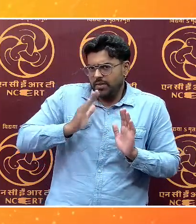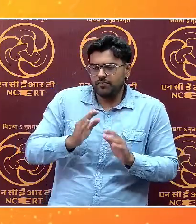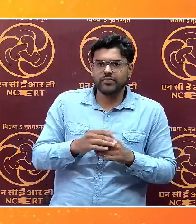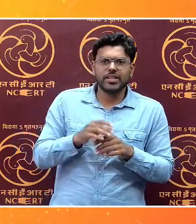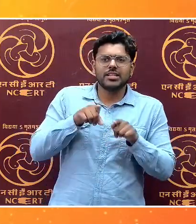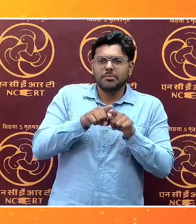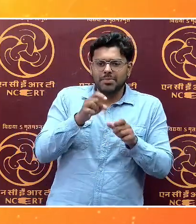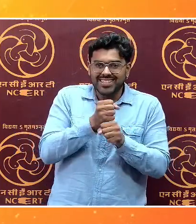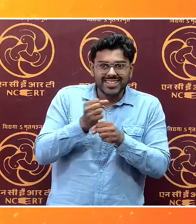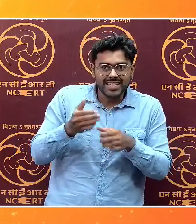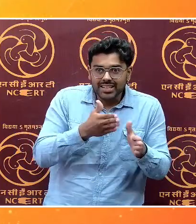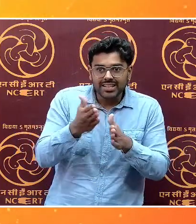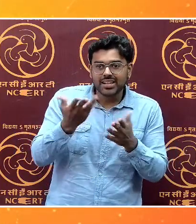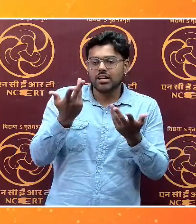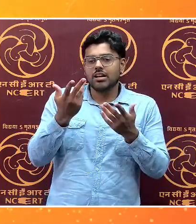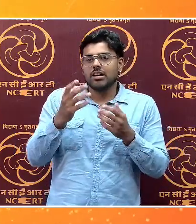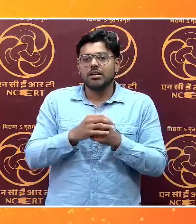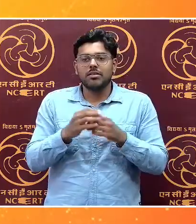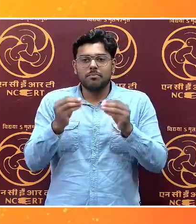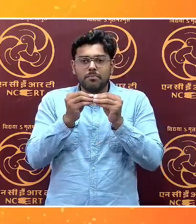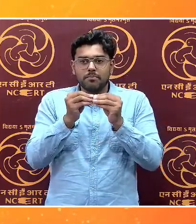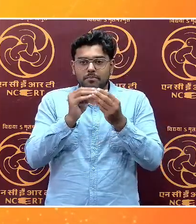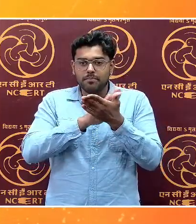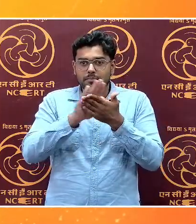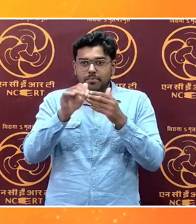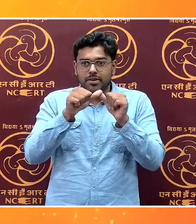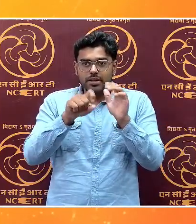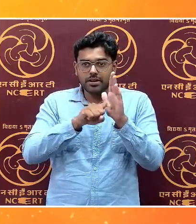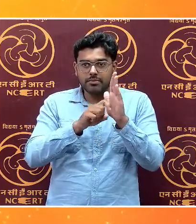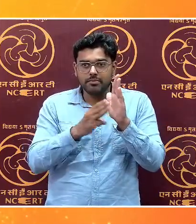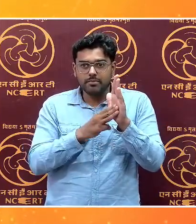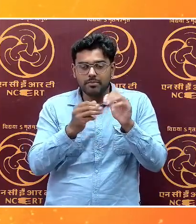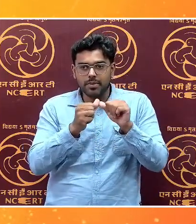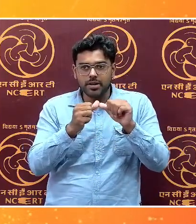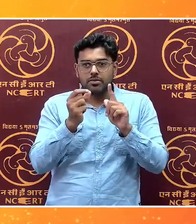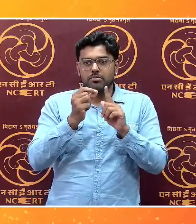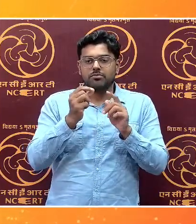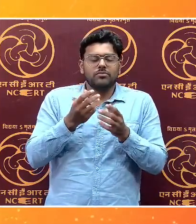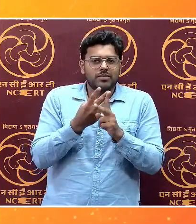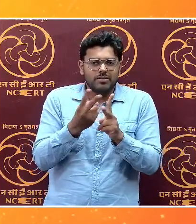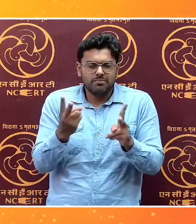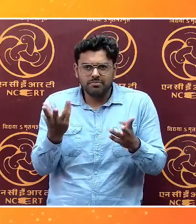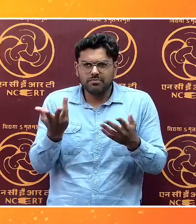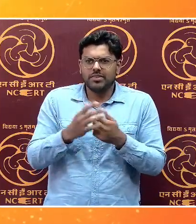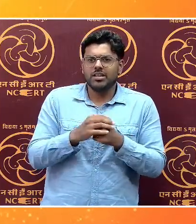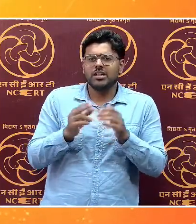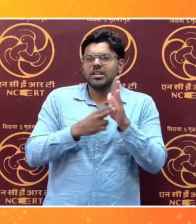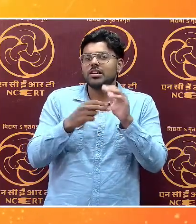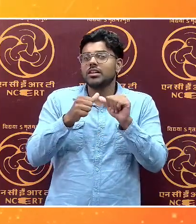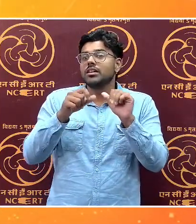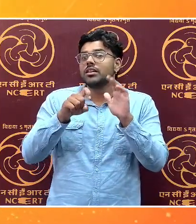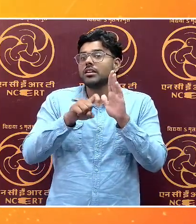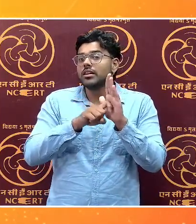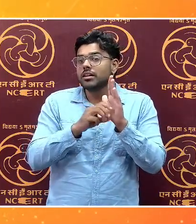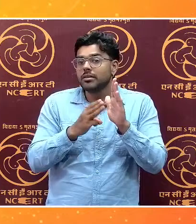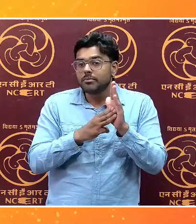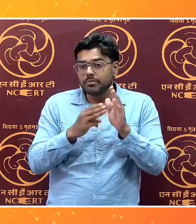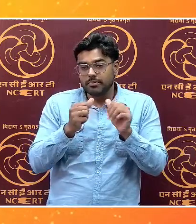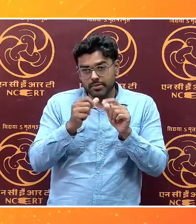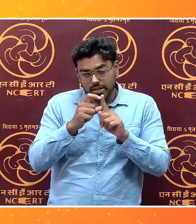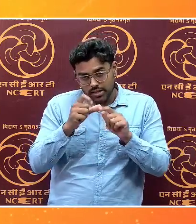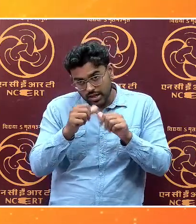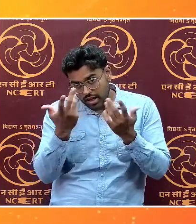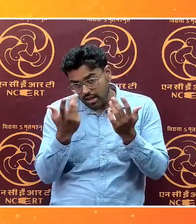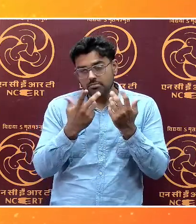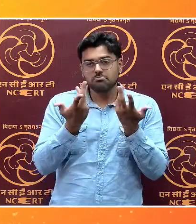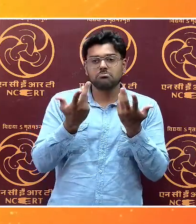Ganga, Brahmaputra, Indus, Kaveri, Narmada, and Godavari also. Godavari.